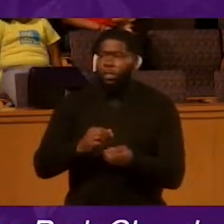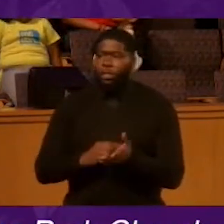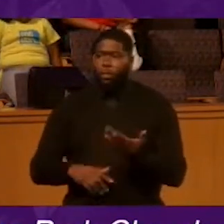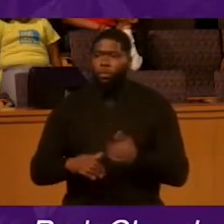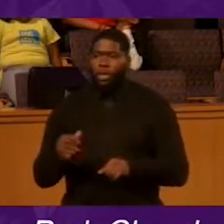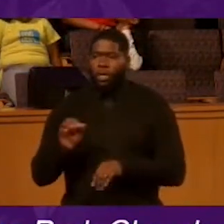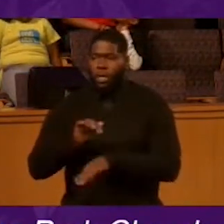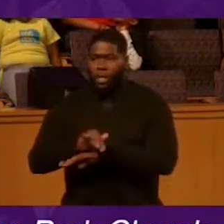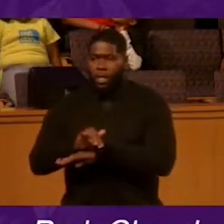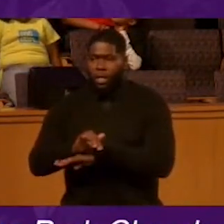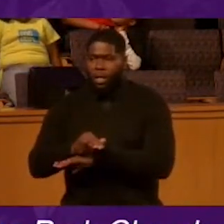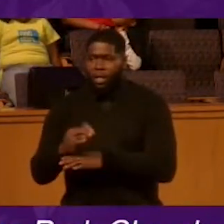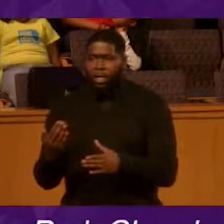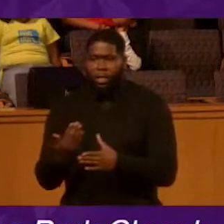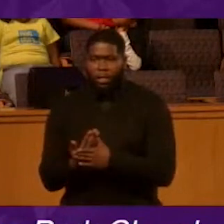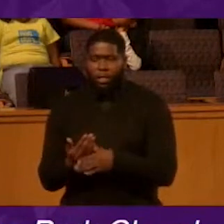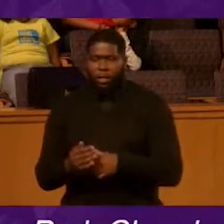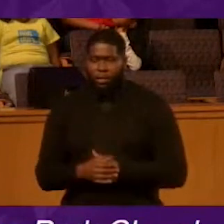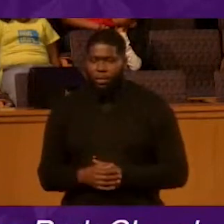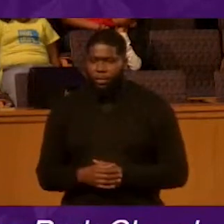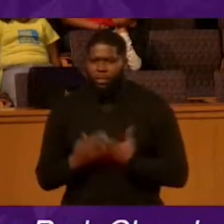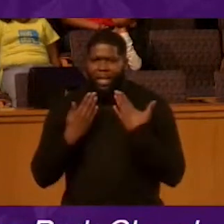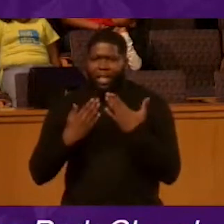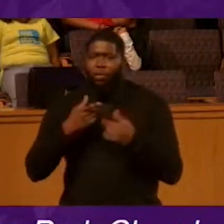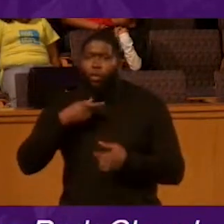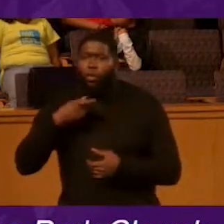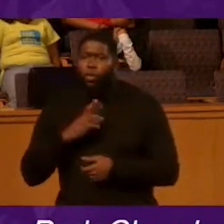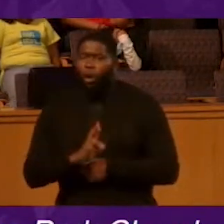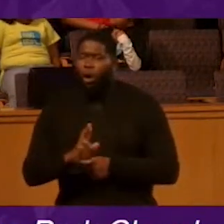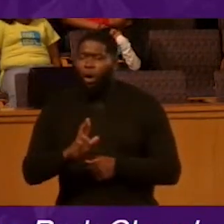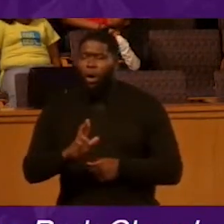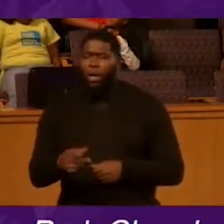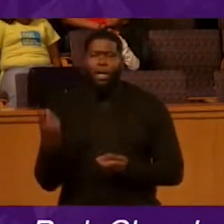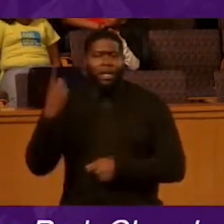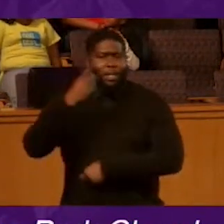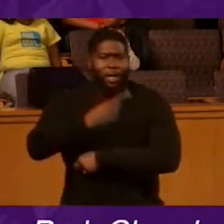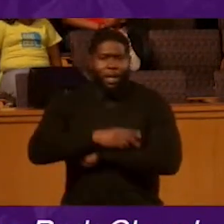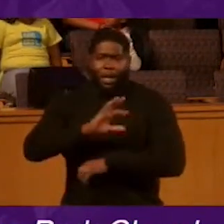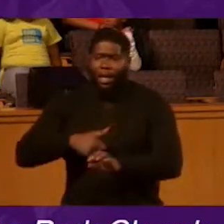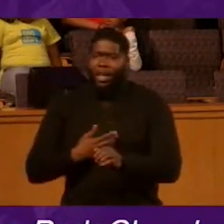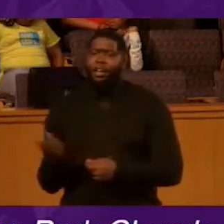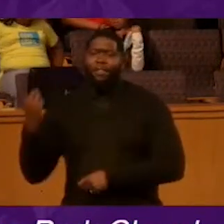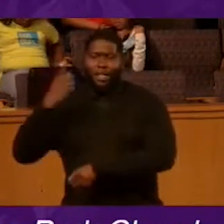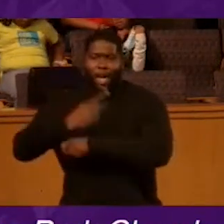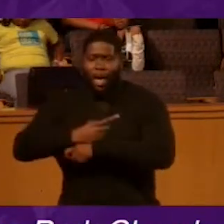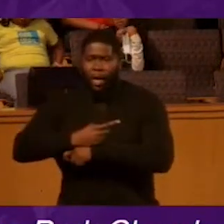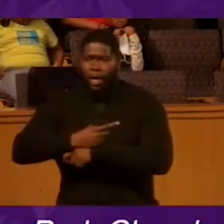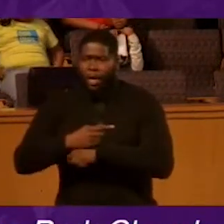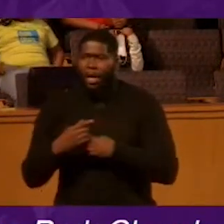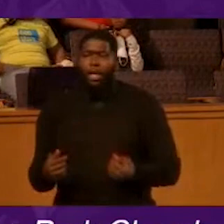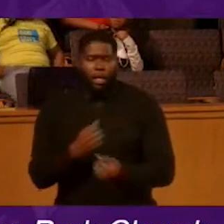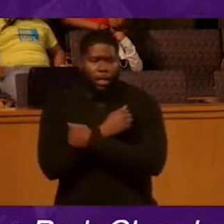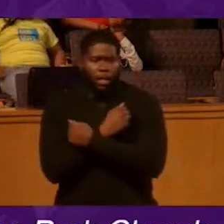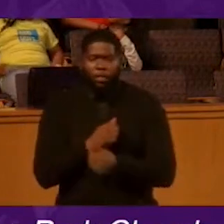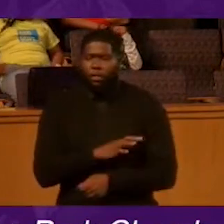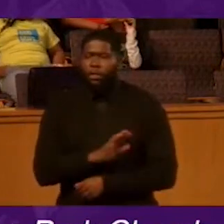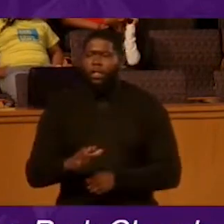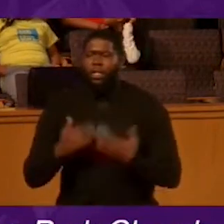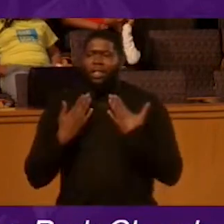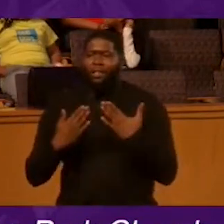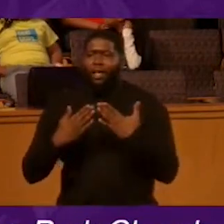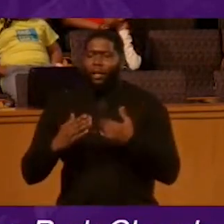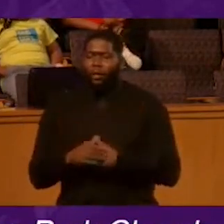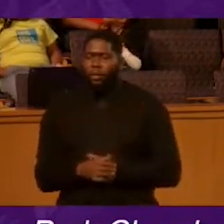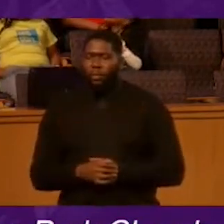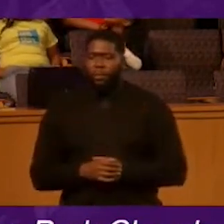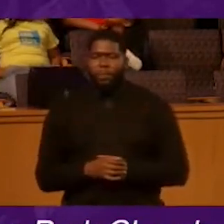something. I thank you for who you are today and every day. And I love you. Oh, thank you so